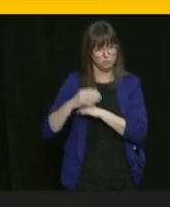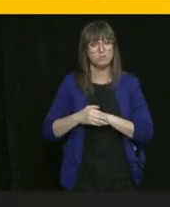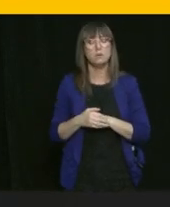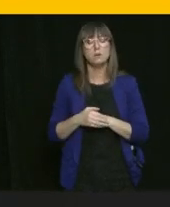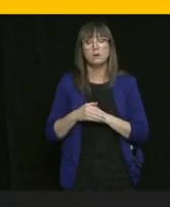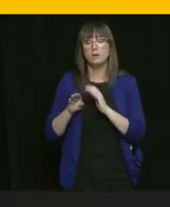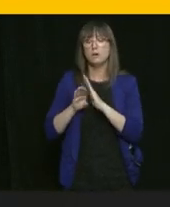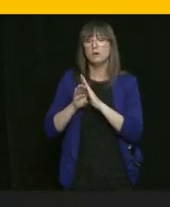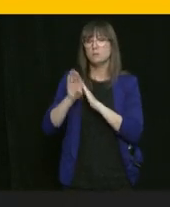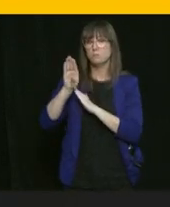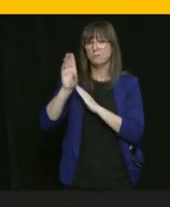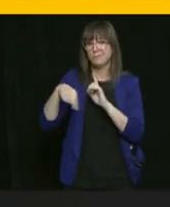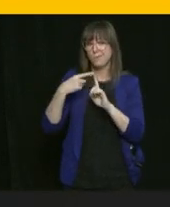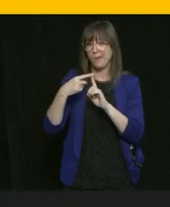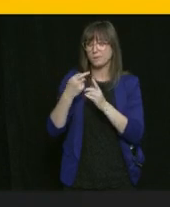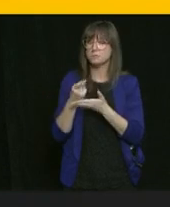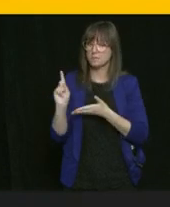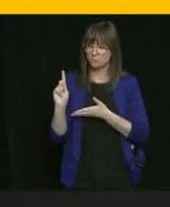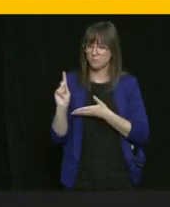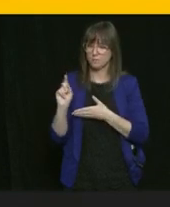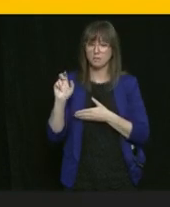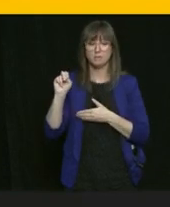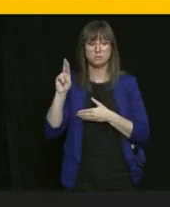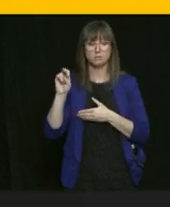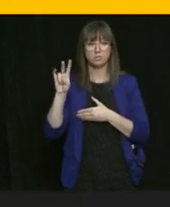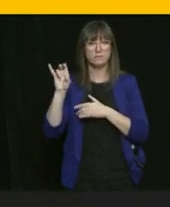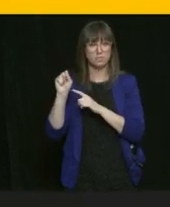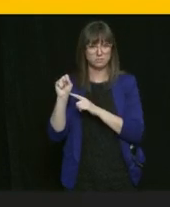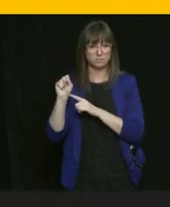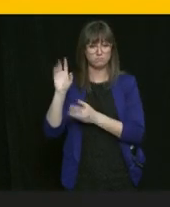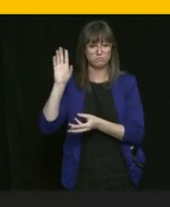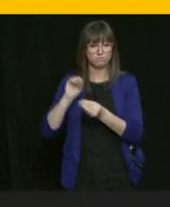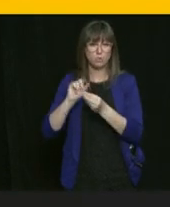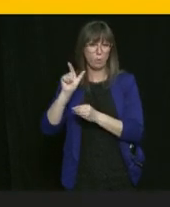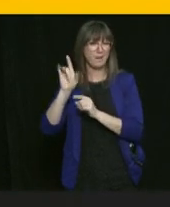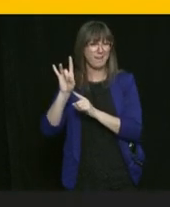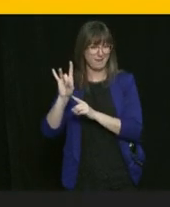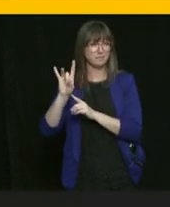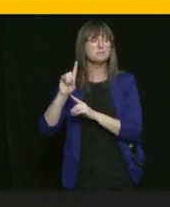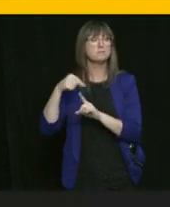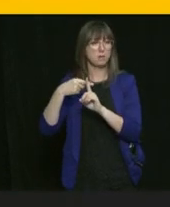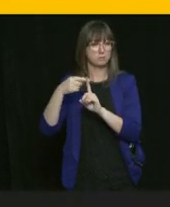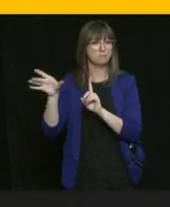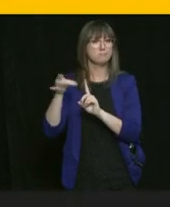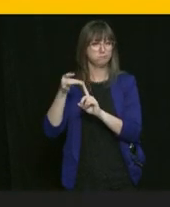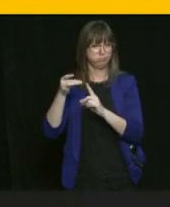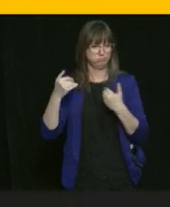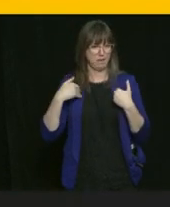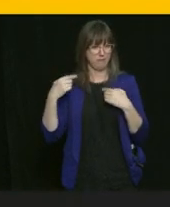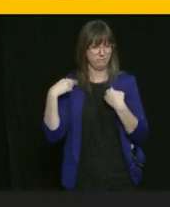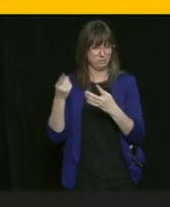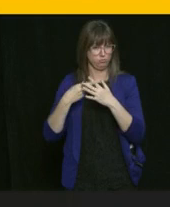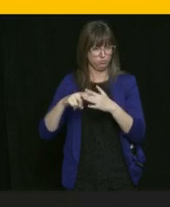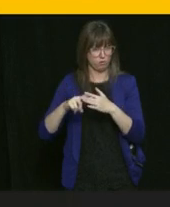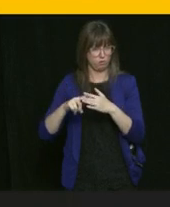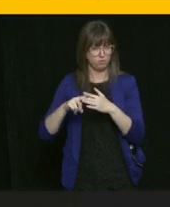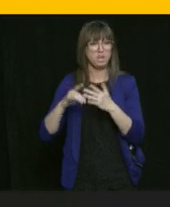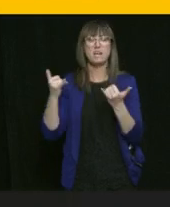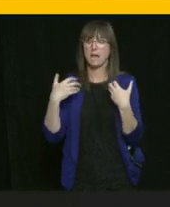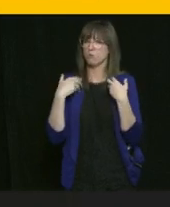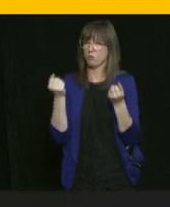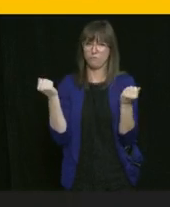was reached last week. In Nunavik, there have been 28 positive cases confirmed since the beginning of the pandemic, and all are now recovered.